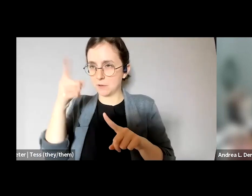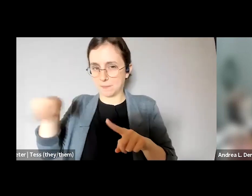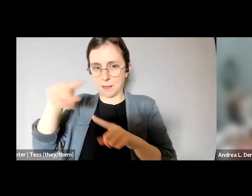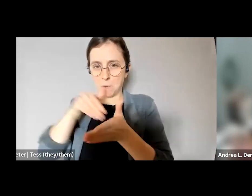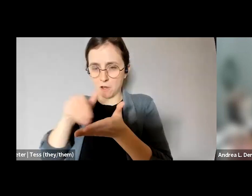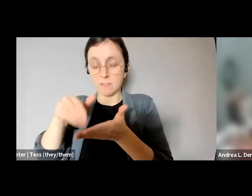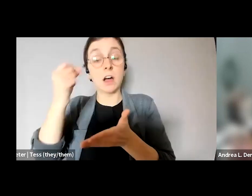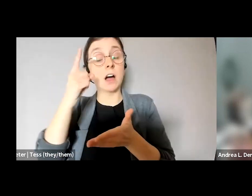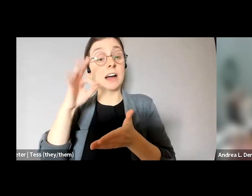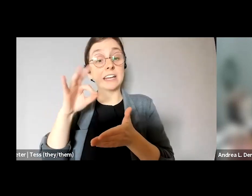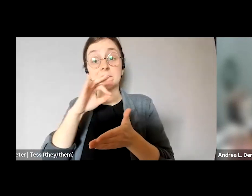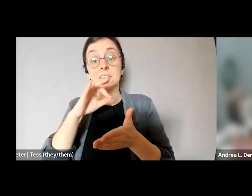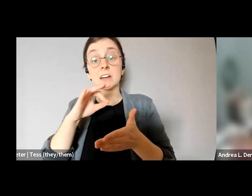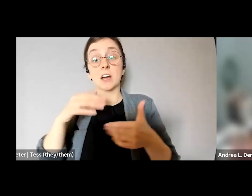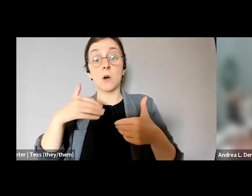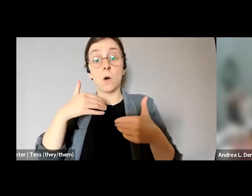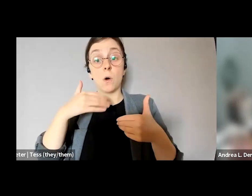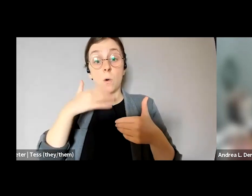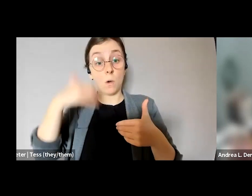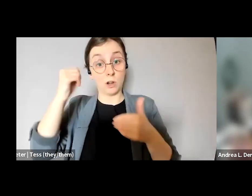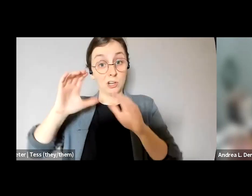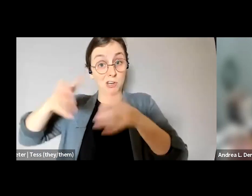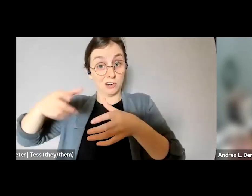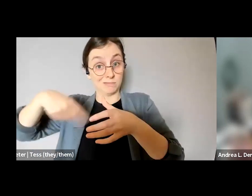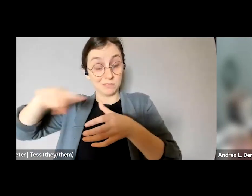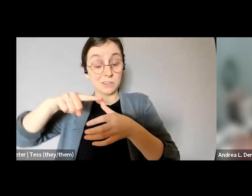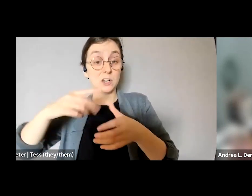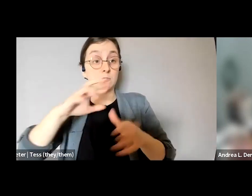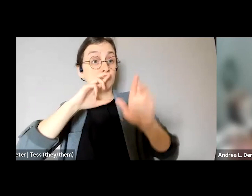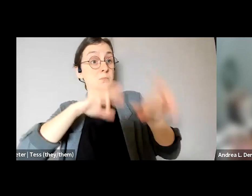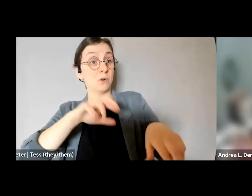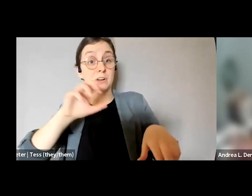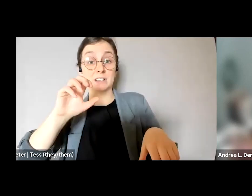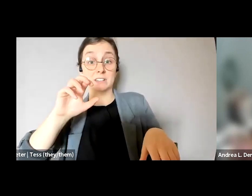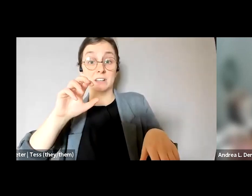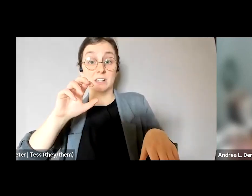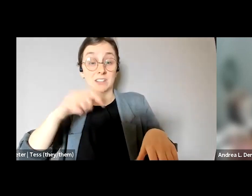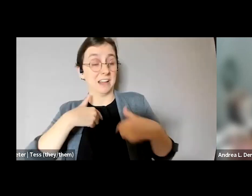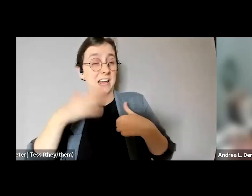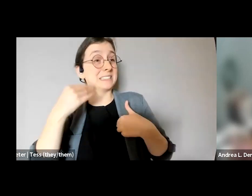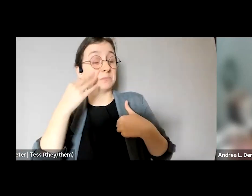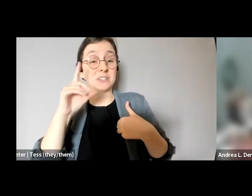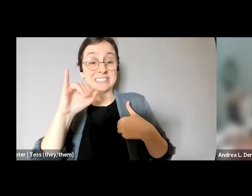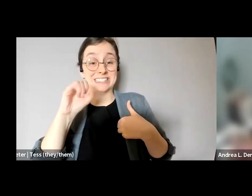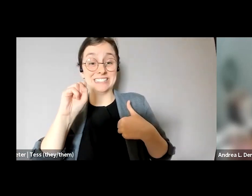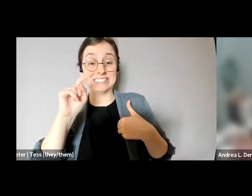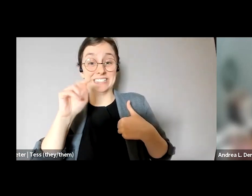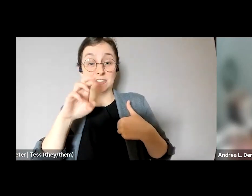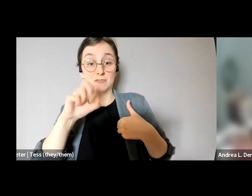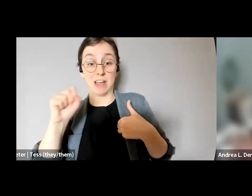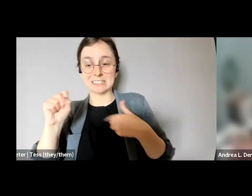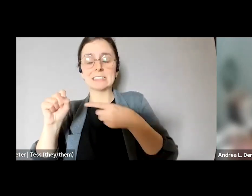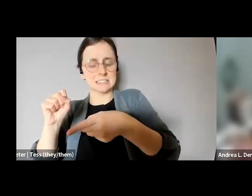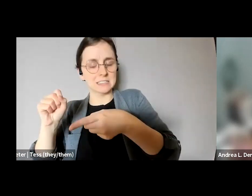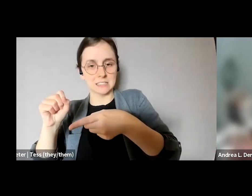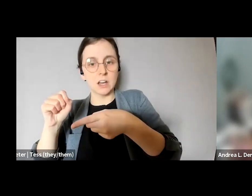they are reporting distress, might have concerns that they could be taken into guardianship proceedings, which are similar to child